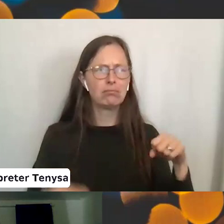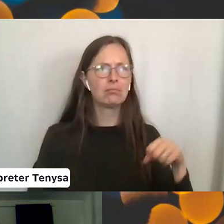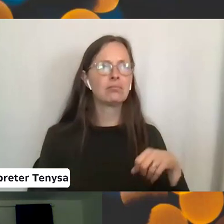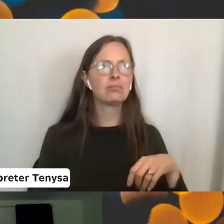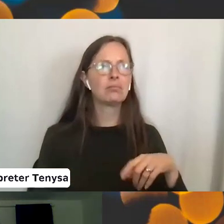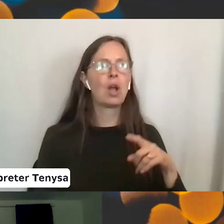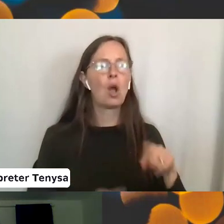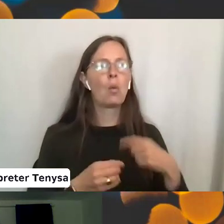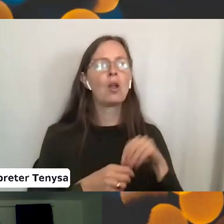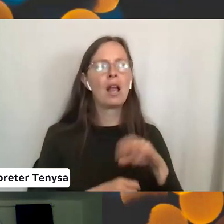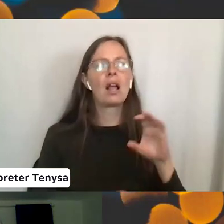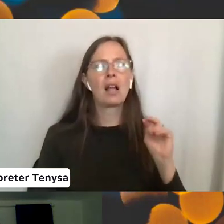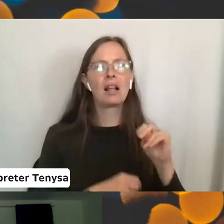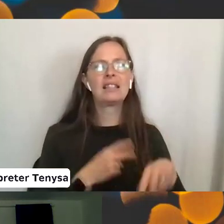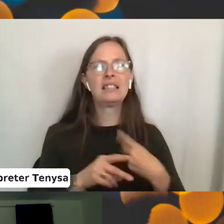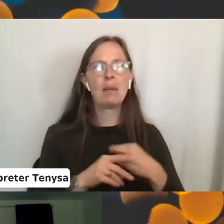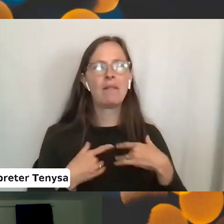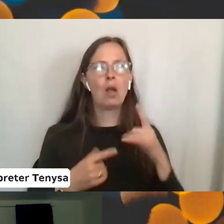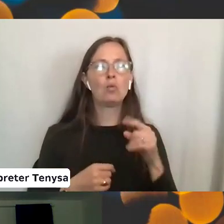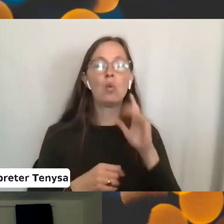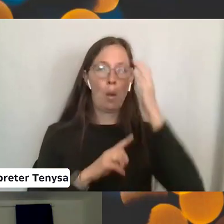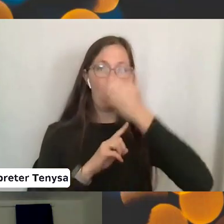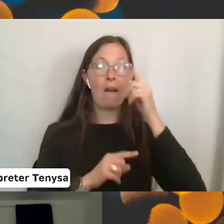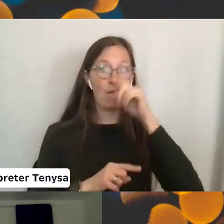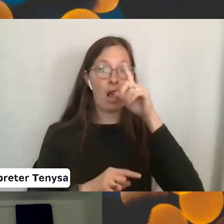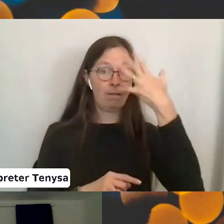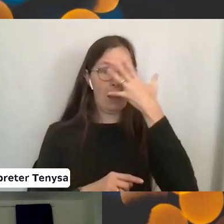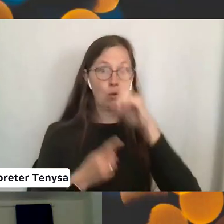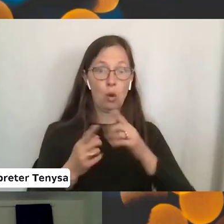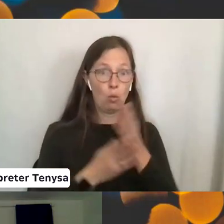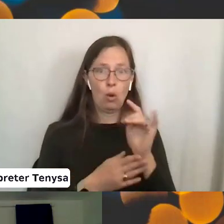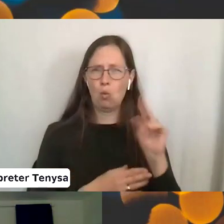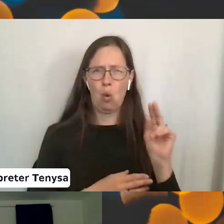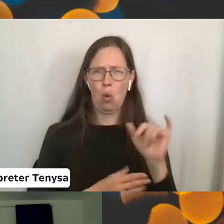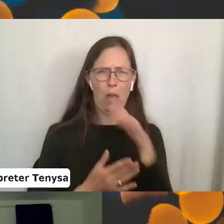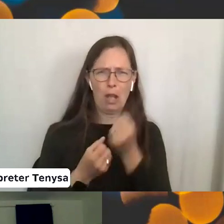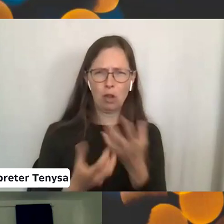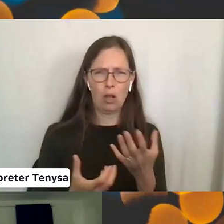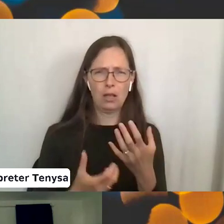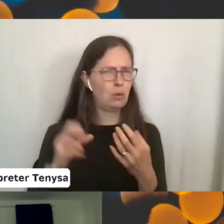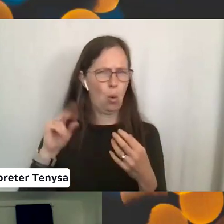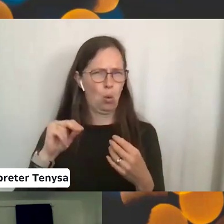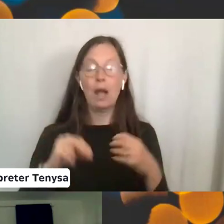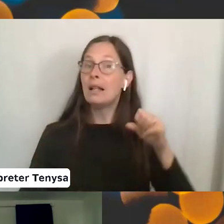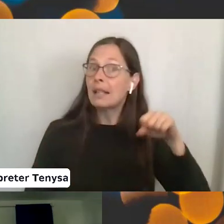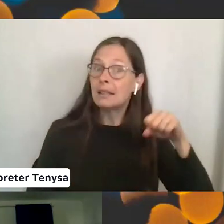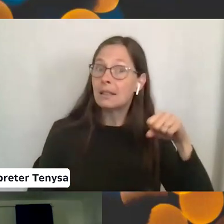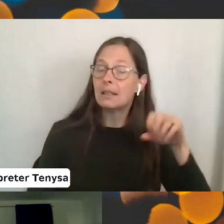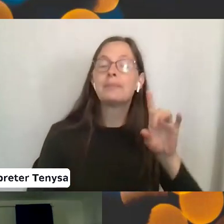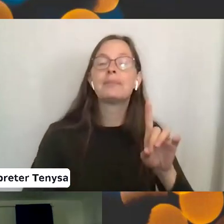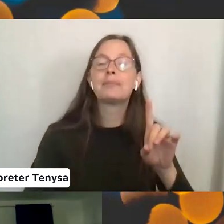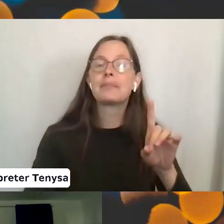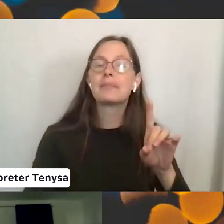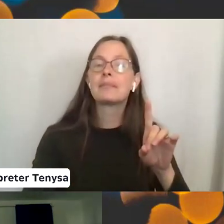you're at a convention type event, do you put on a false face to get through it? No. Oh, how exhausting would that be? Yes. Mm-hmm. In what